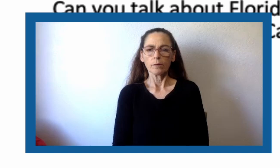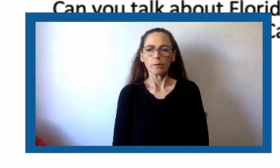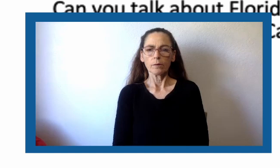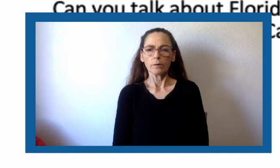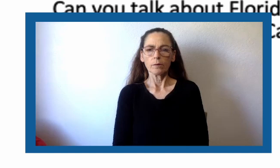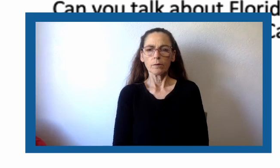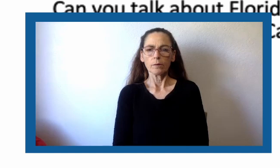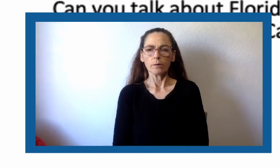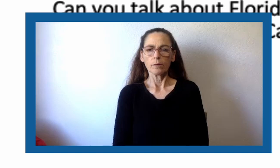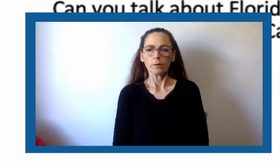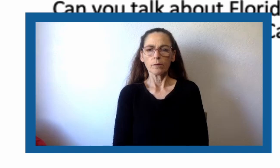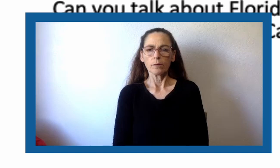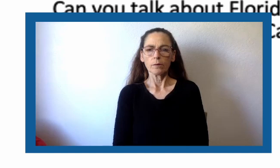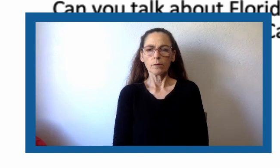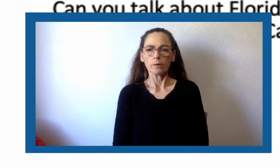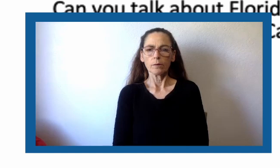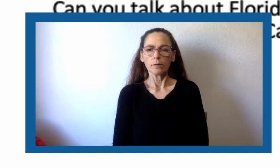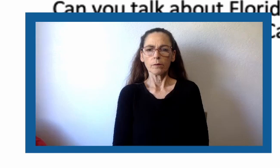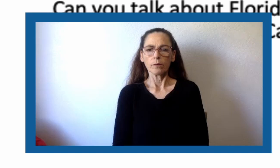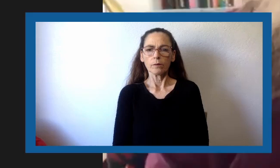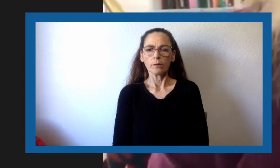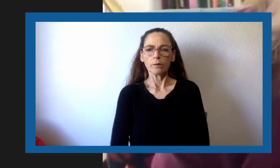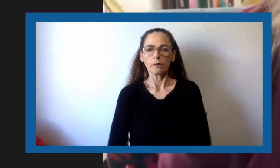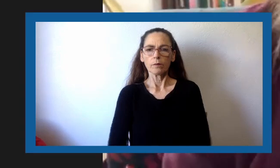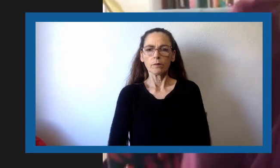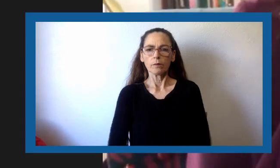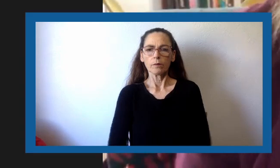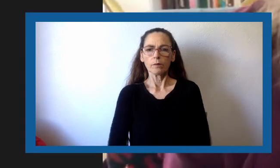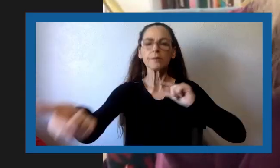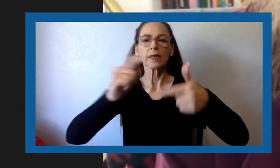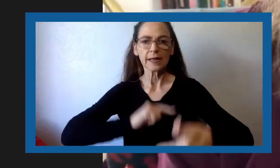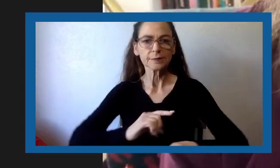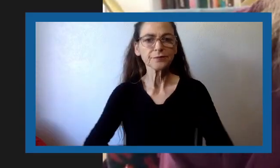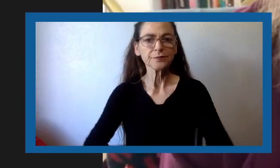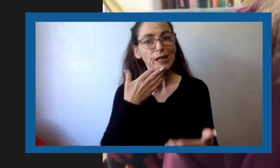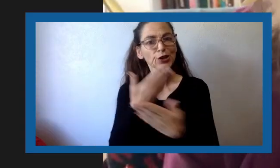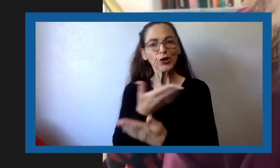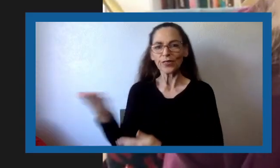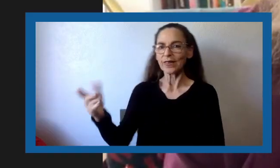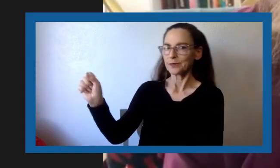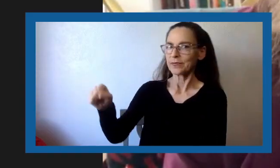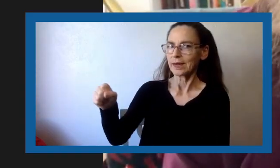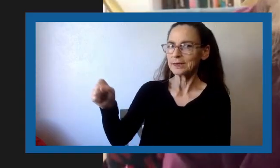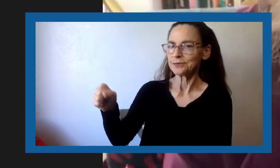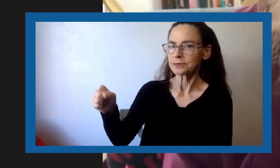trans refuge bill? Sure. I'm sorry, that's actually a good thing. Yeah.